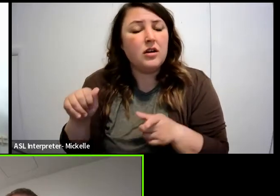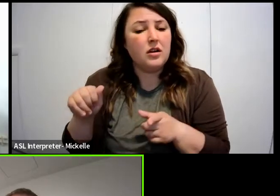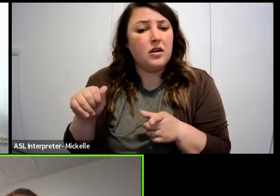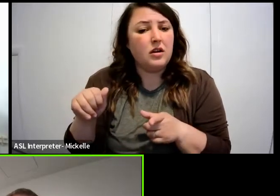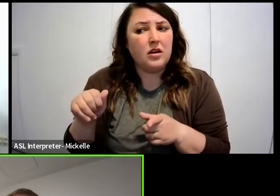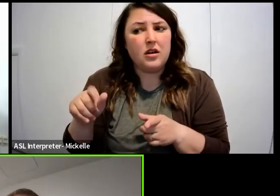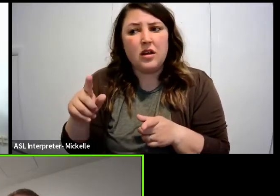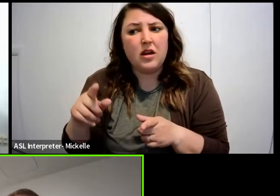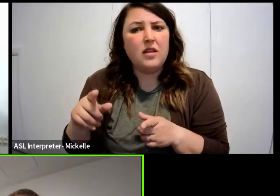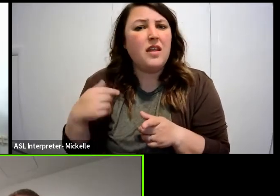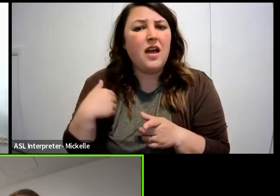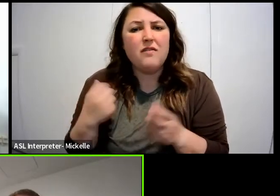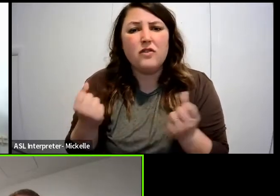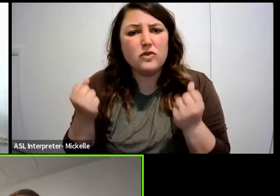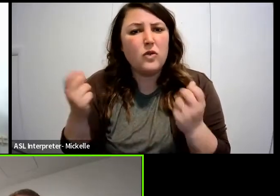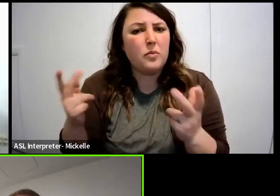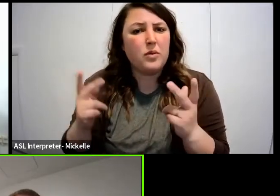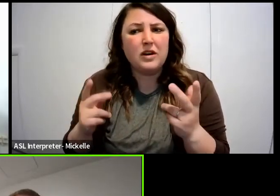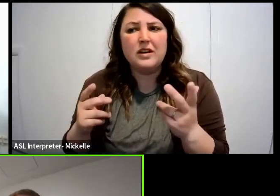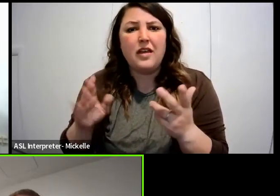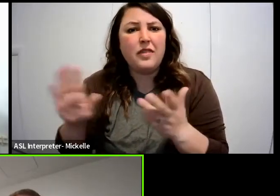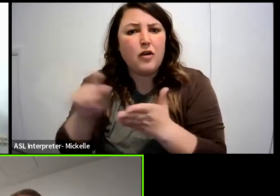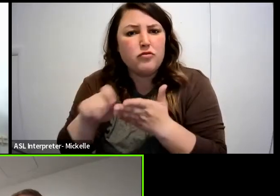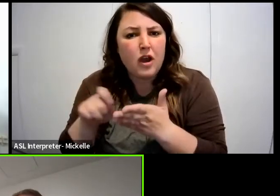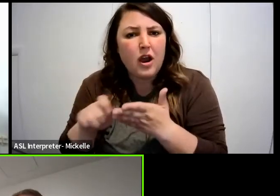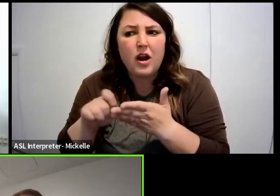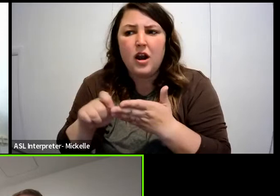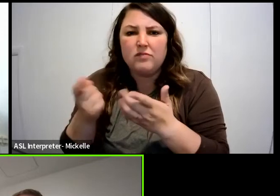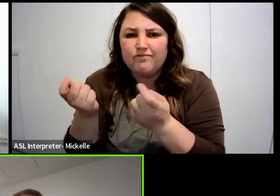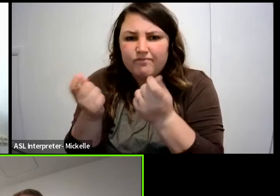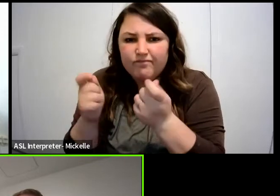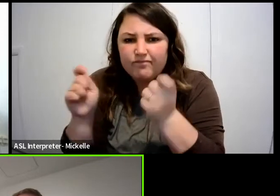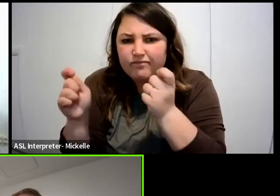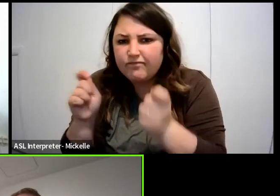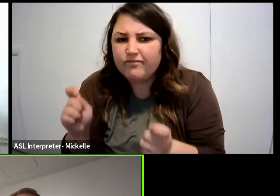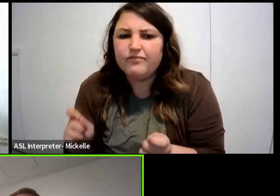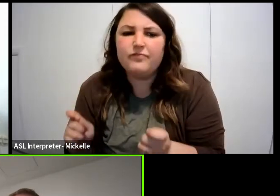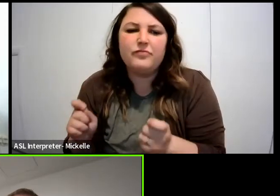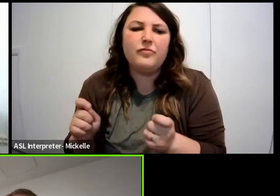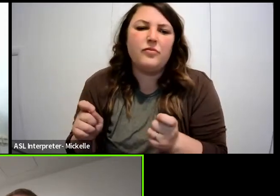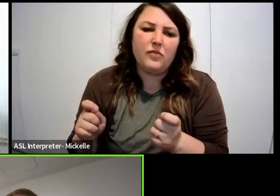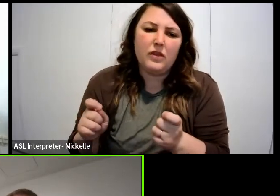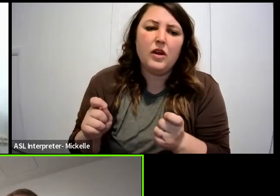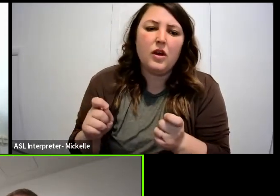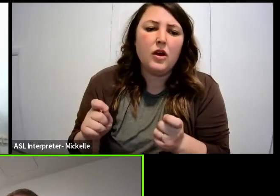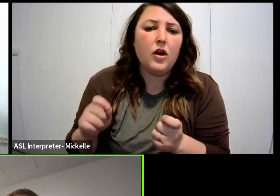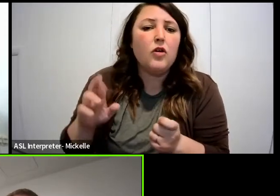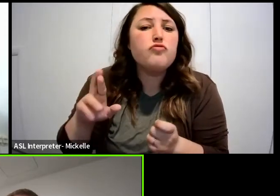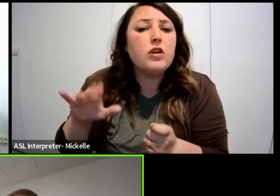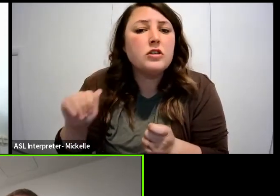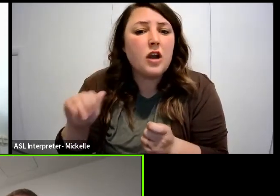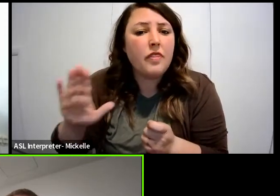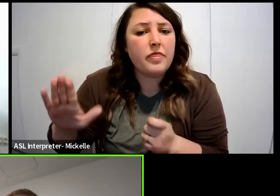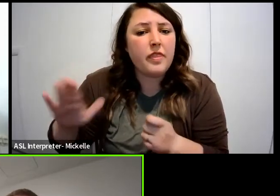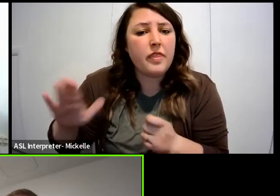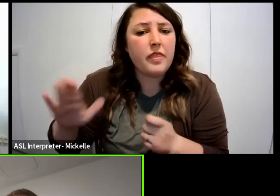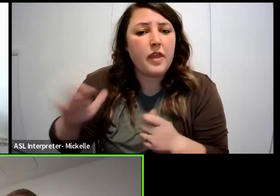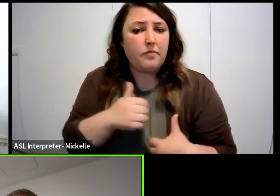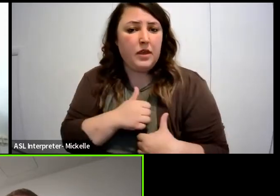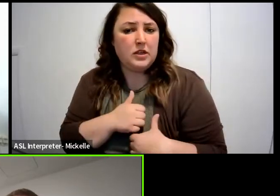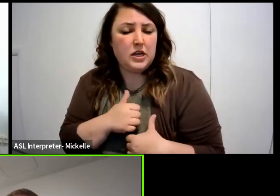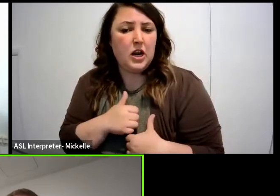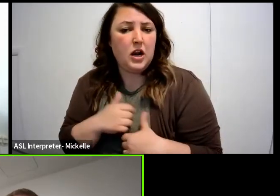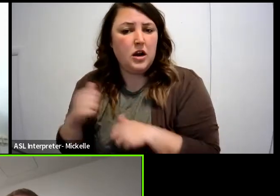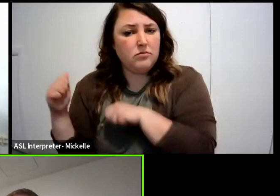of censorship. Austria condemns in the strongest possible terms Russia's military aggression against Ukraine,